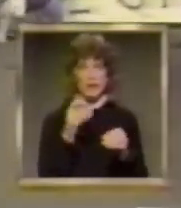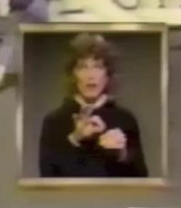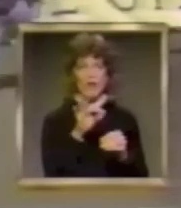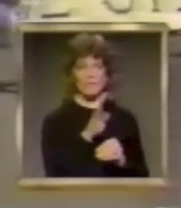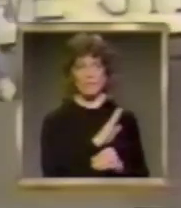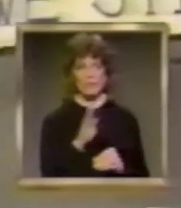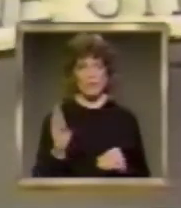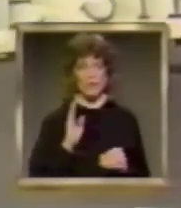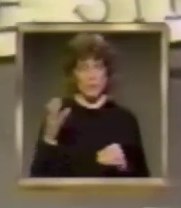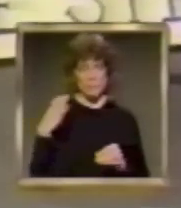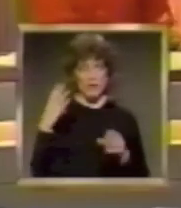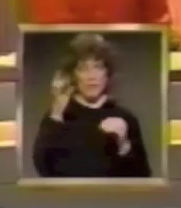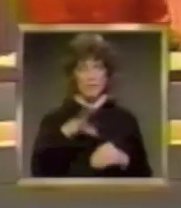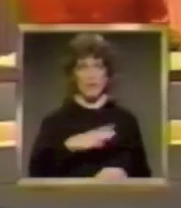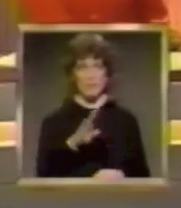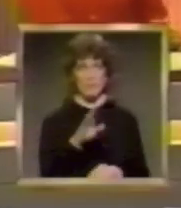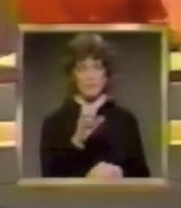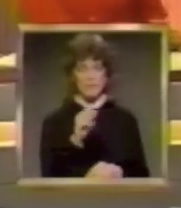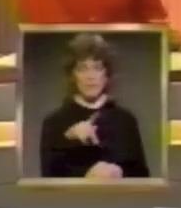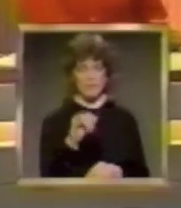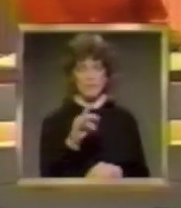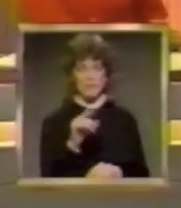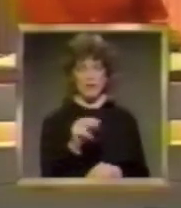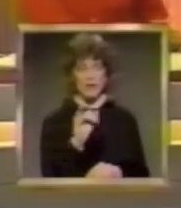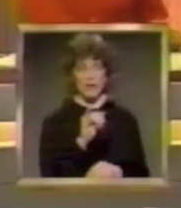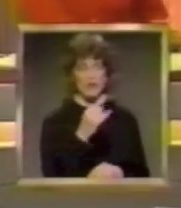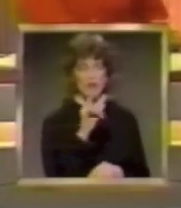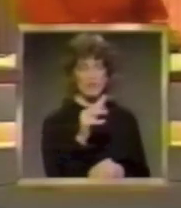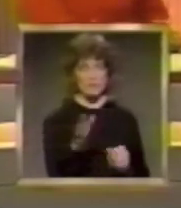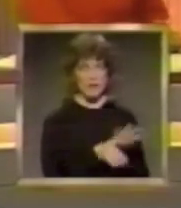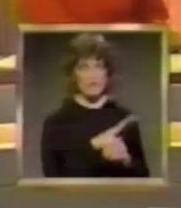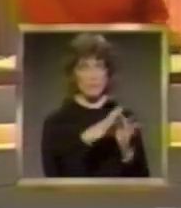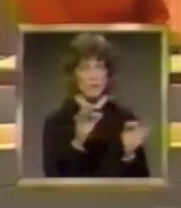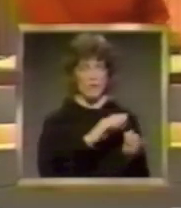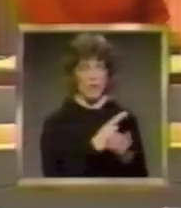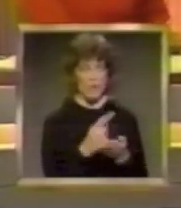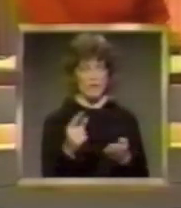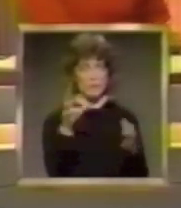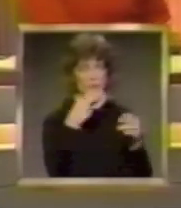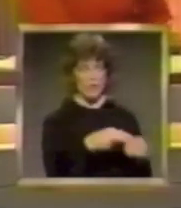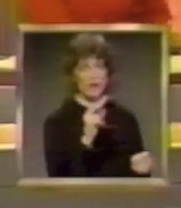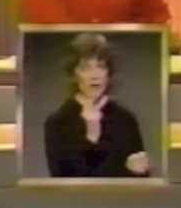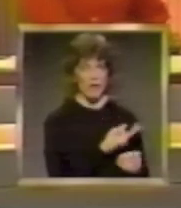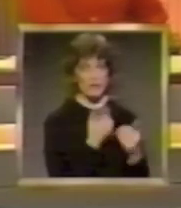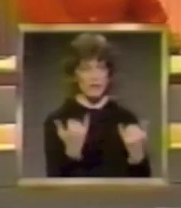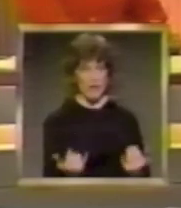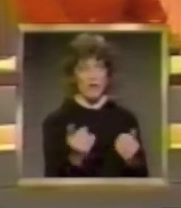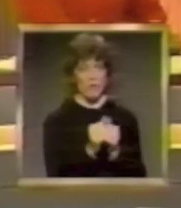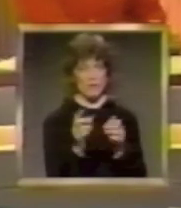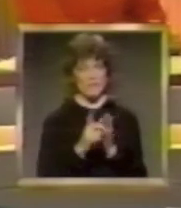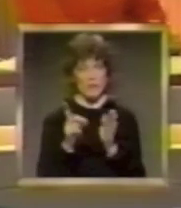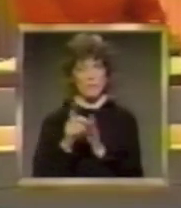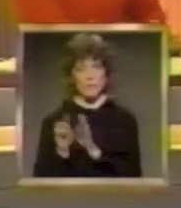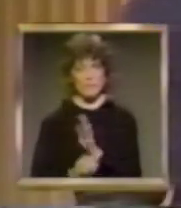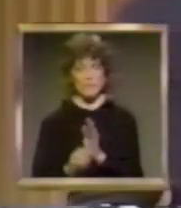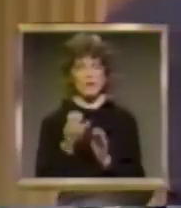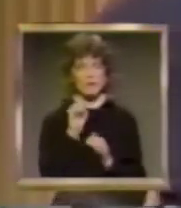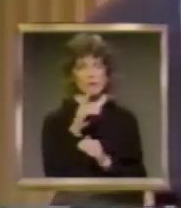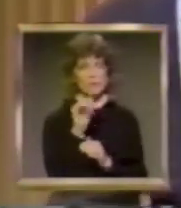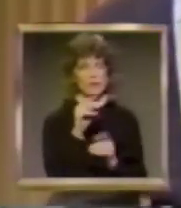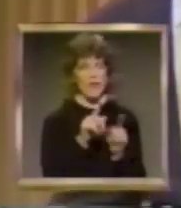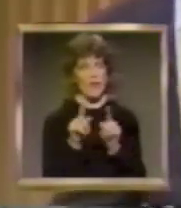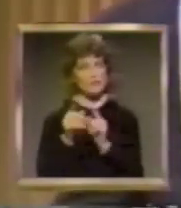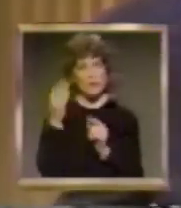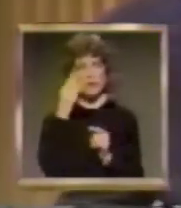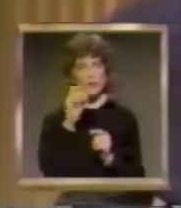Chairman Jane Bassett Spillman. I.J. Hudson has been covering this story all week, and he joins us now with today's dramatic developments. I.J.? Well, Susan, as you know,